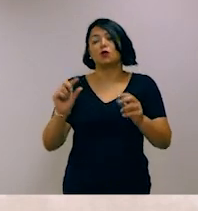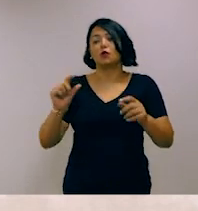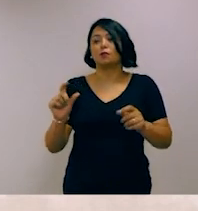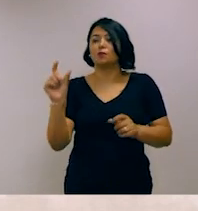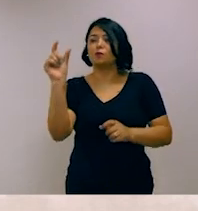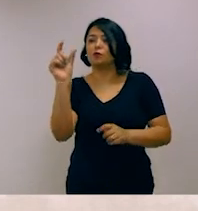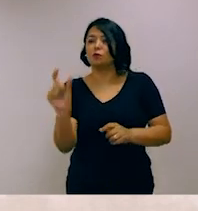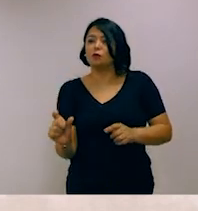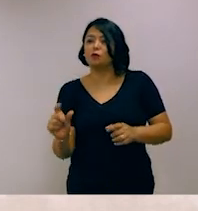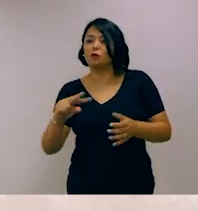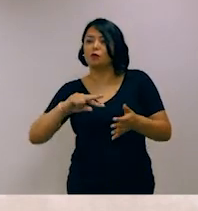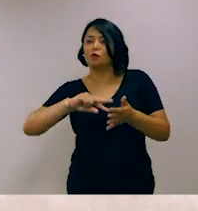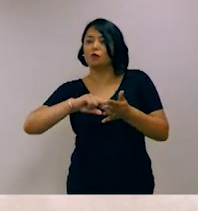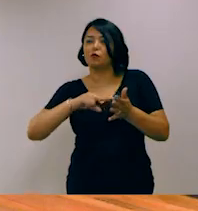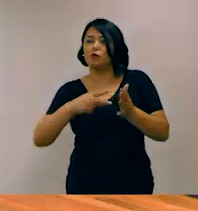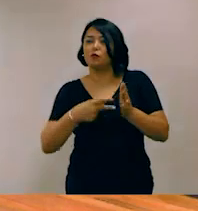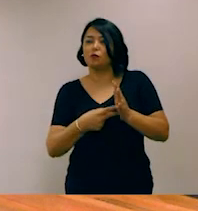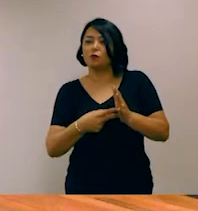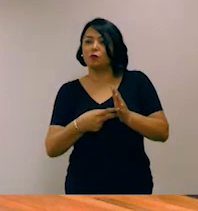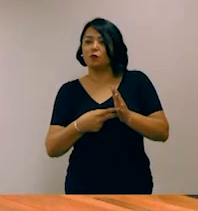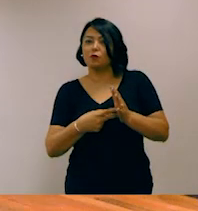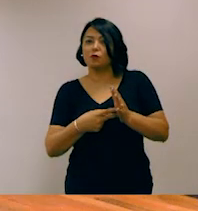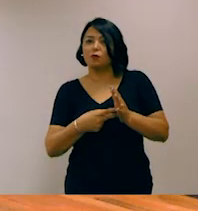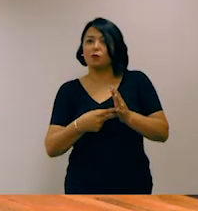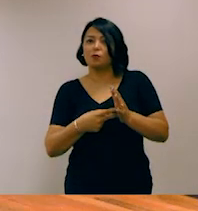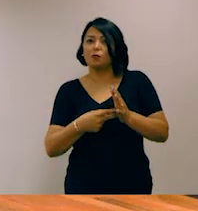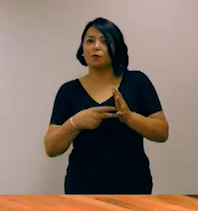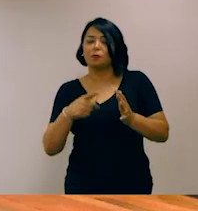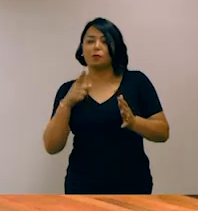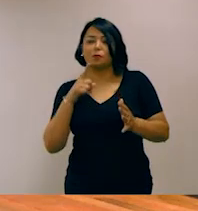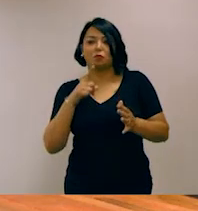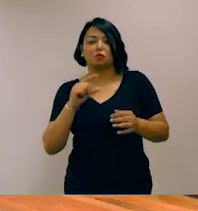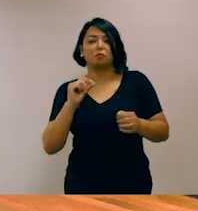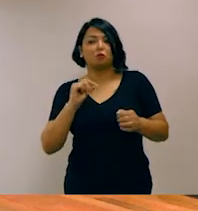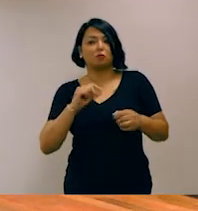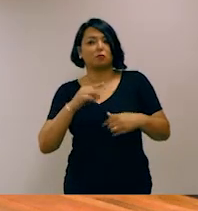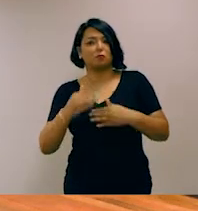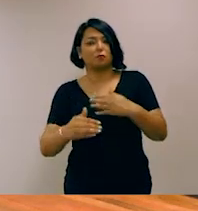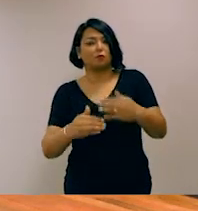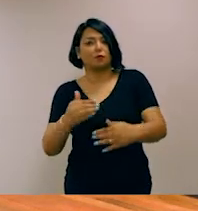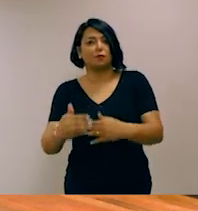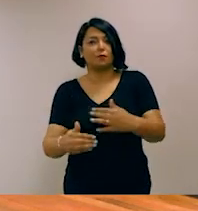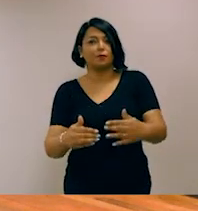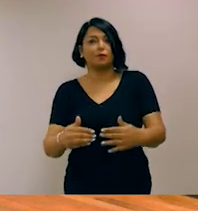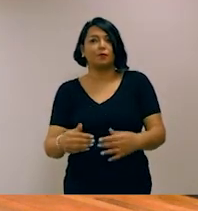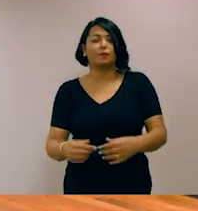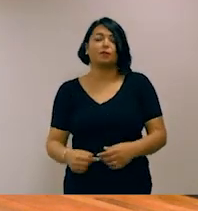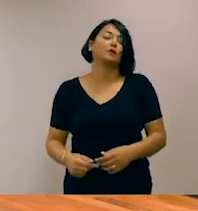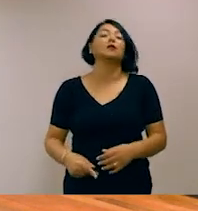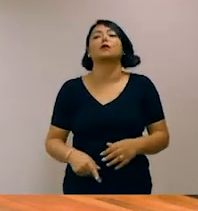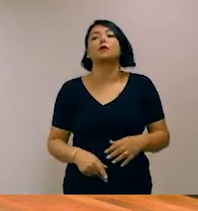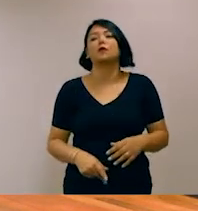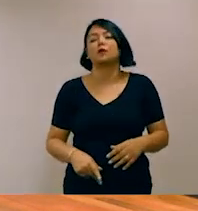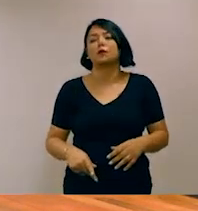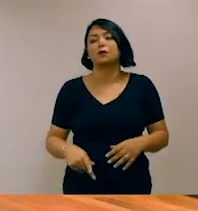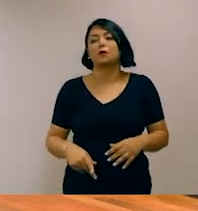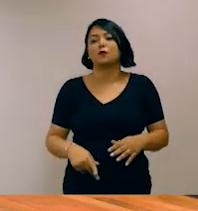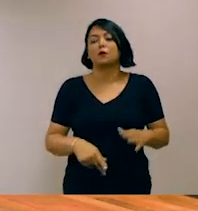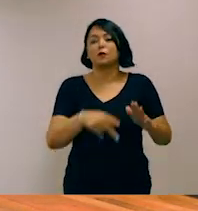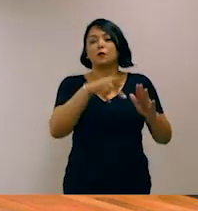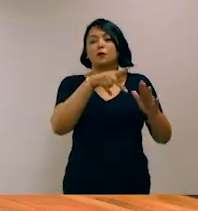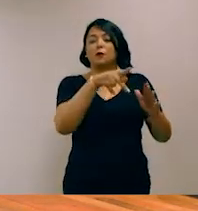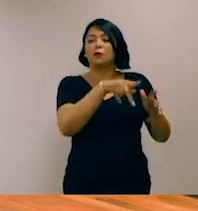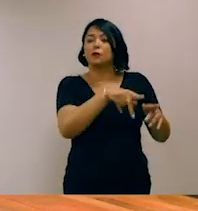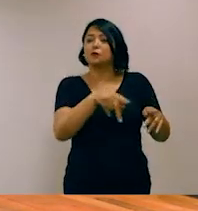of the concepts involved in blue, and in blue we have the parameters so that the model could be generated. In